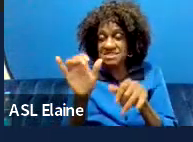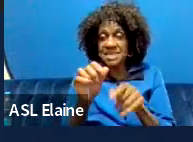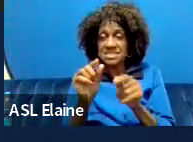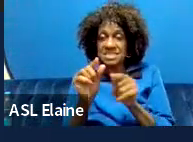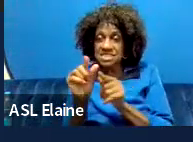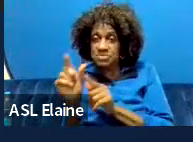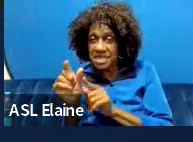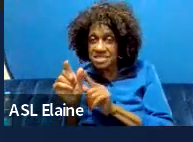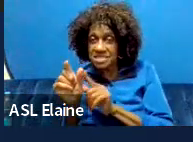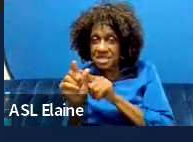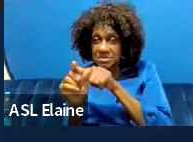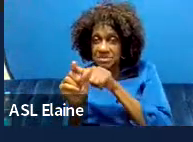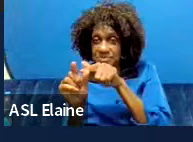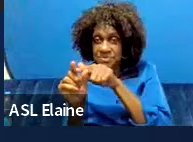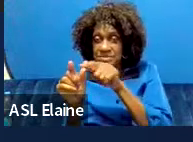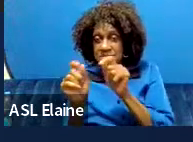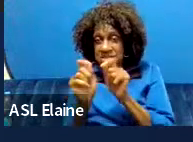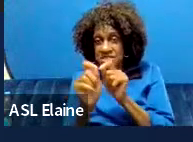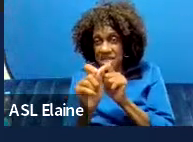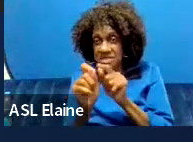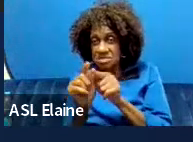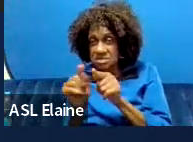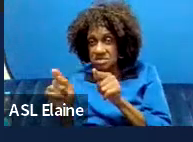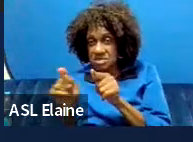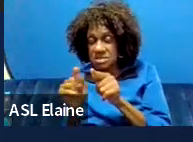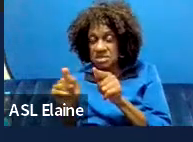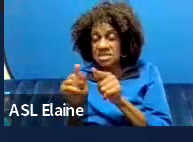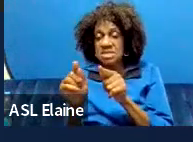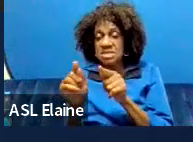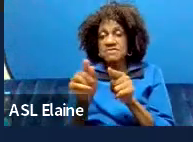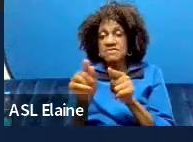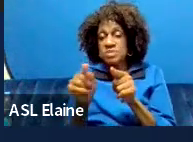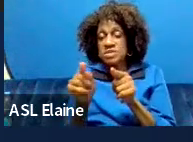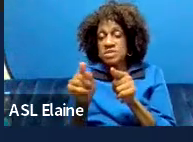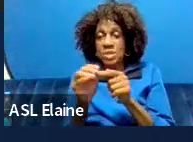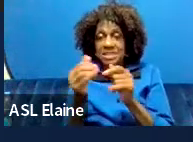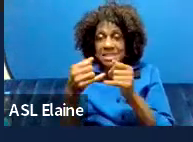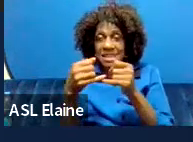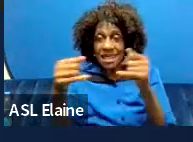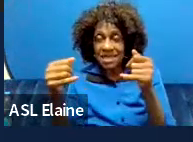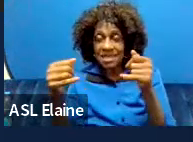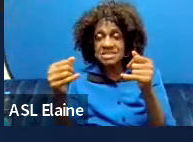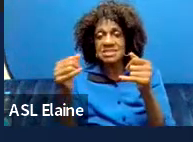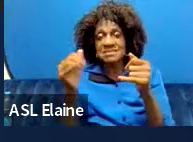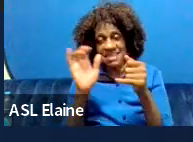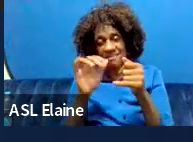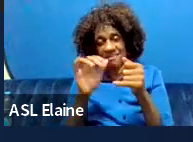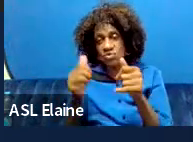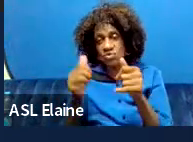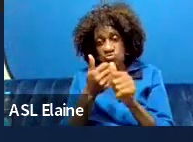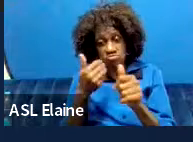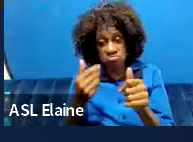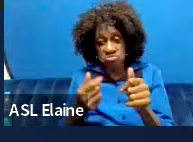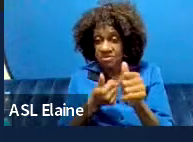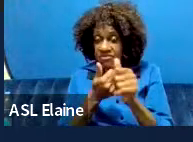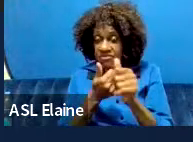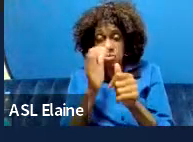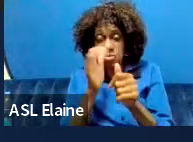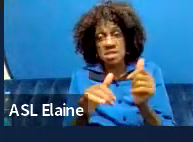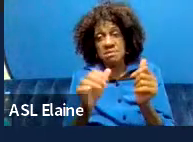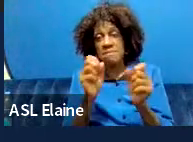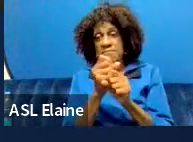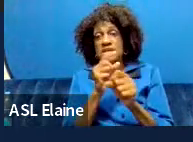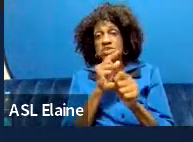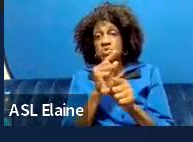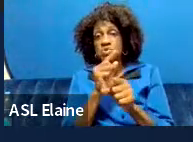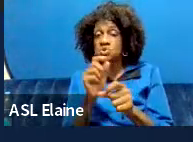spacing between dots, to the spacing between Braille cells, to the spacing between lines. They're just going to have to look at that and make sure that their dots are